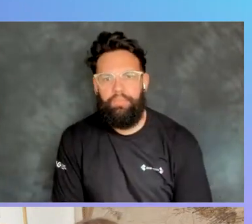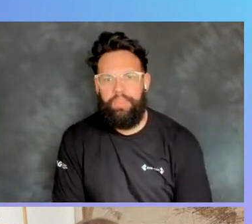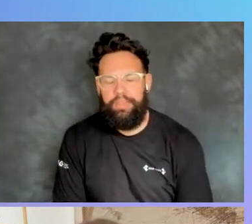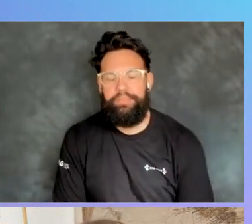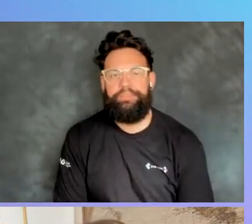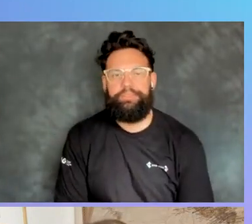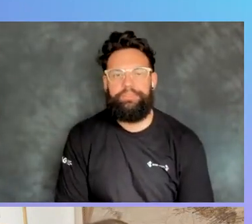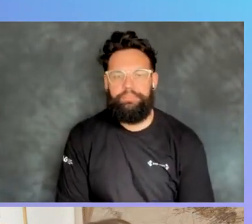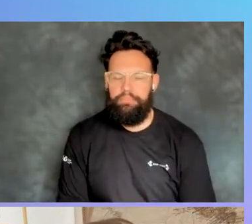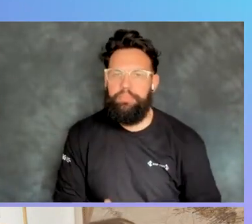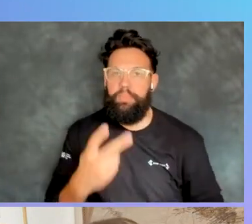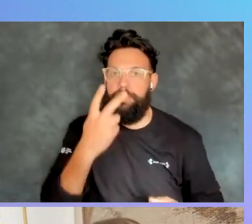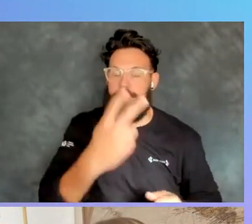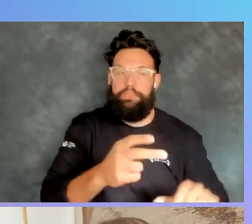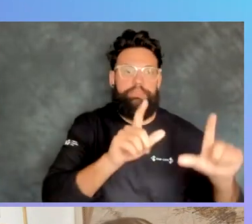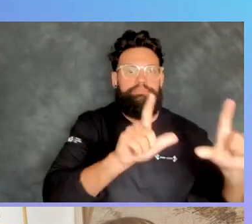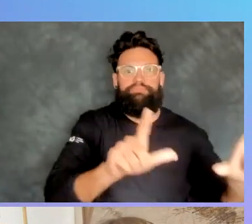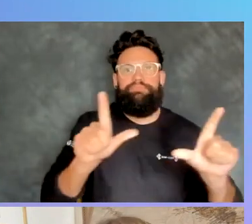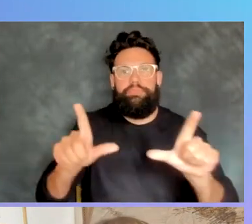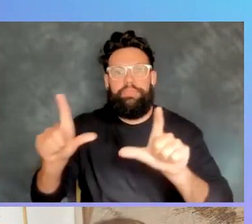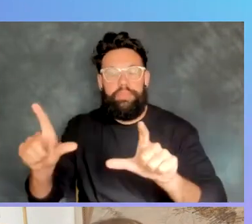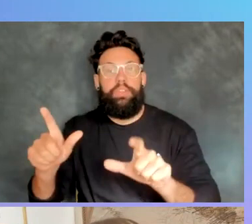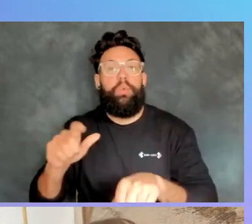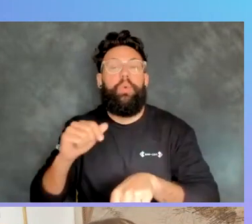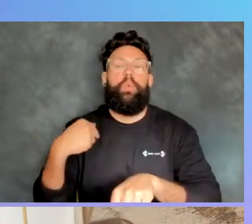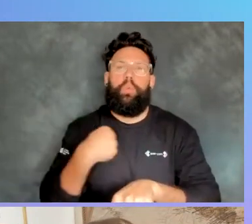So with the Andrew High School, we went through